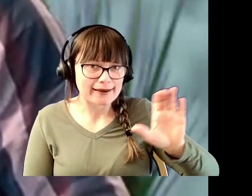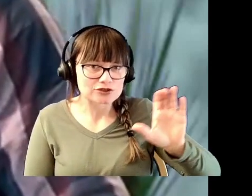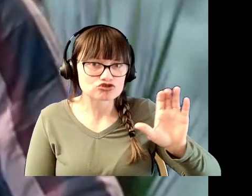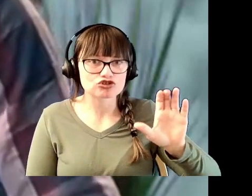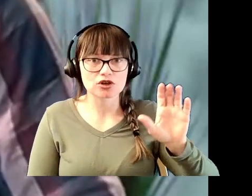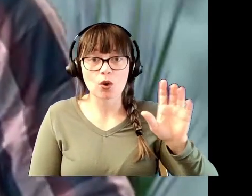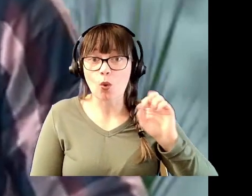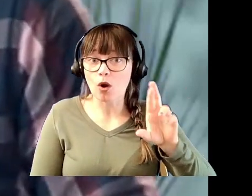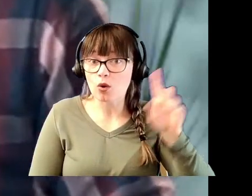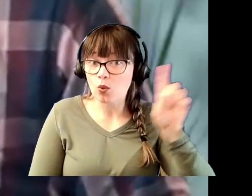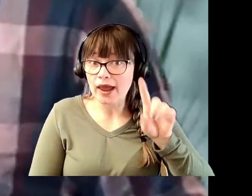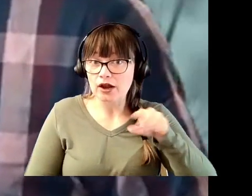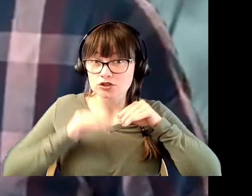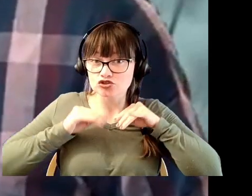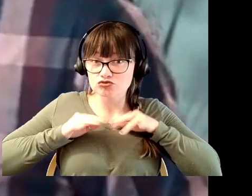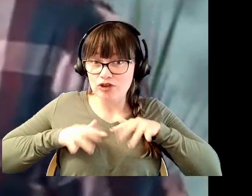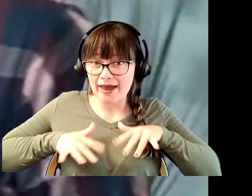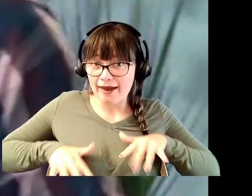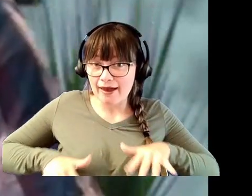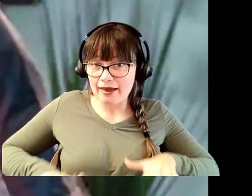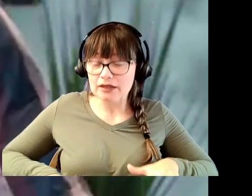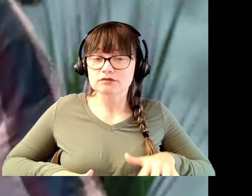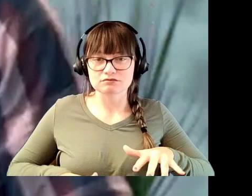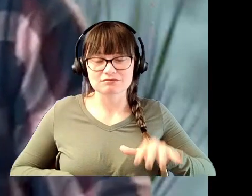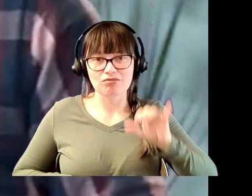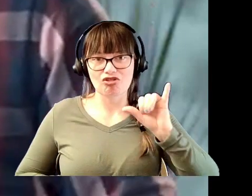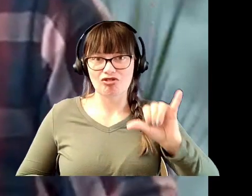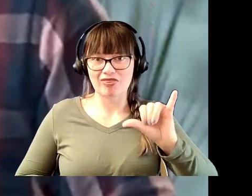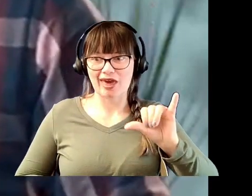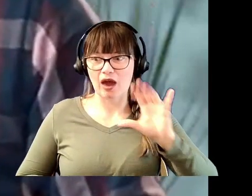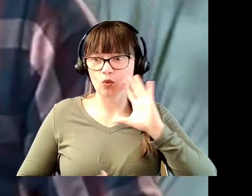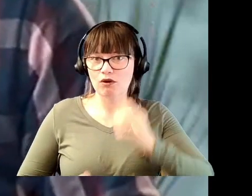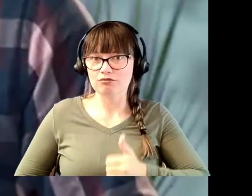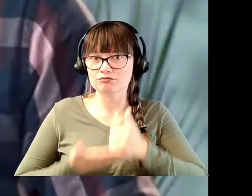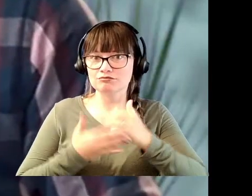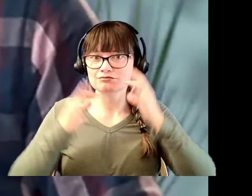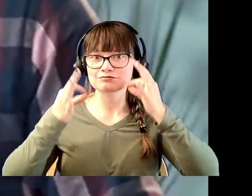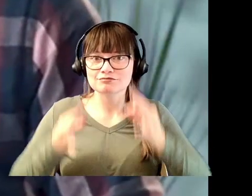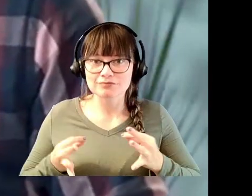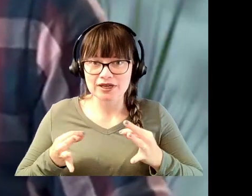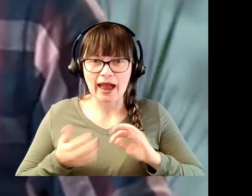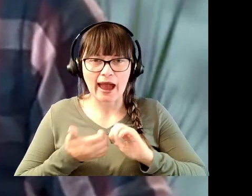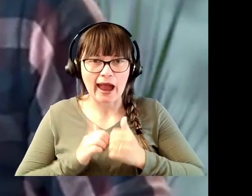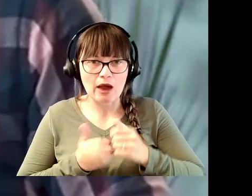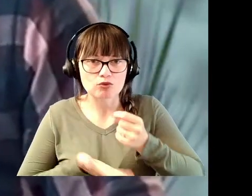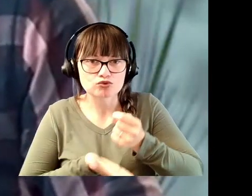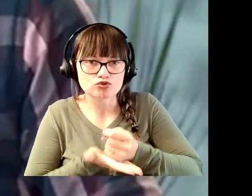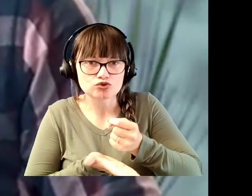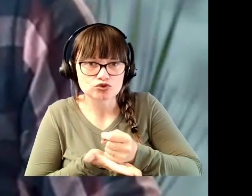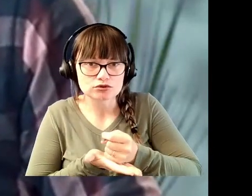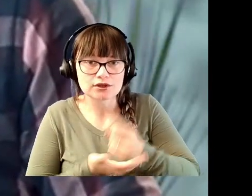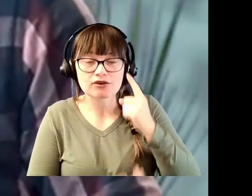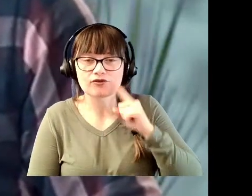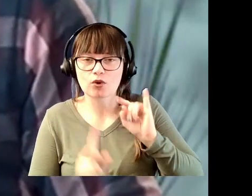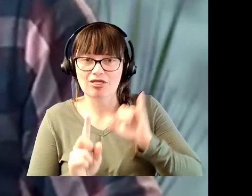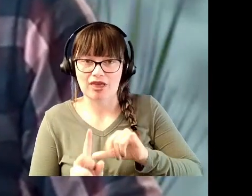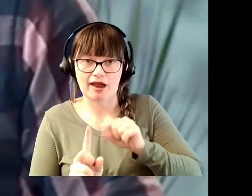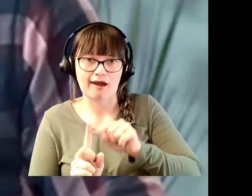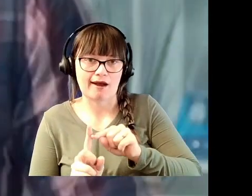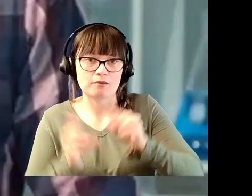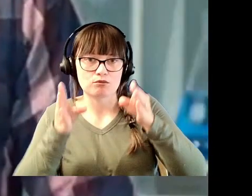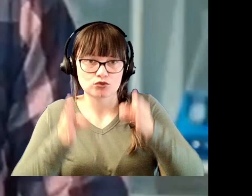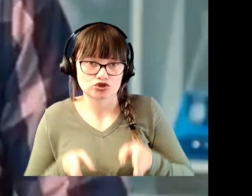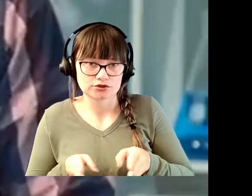has spread to, all of those are going to be factors in determining the course of treatment for the particular